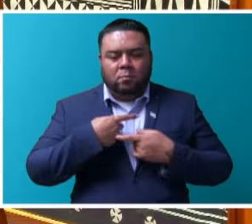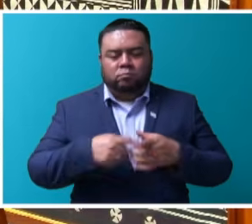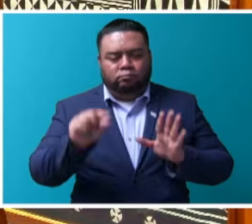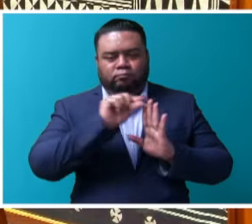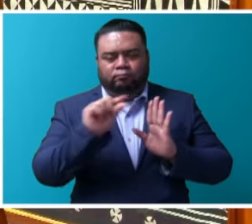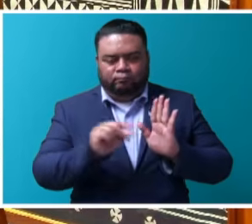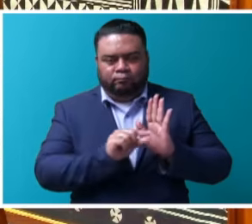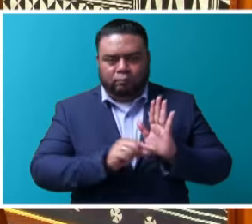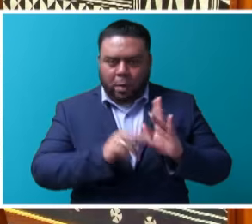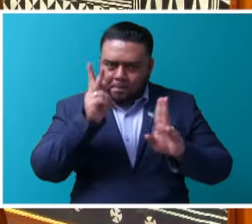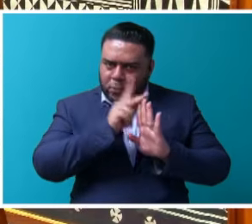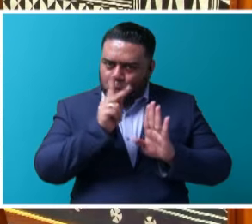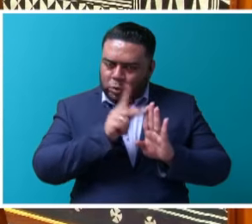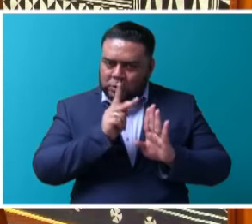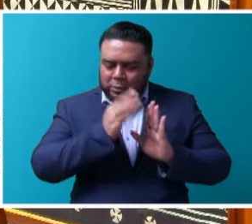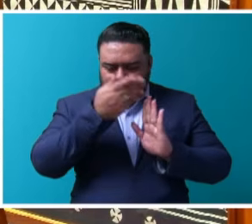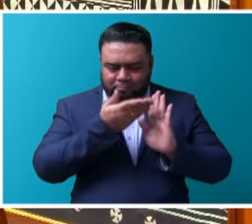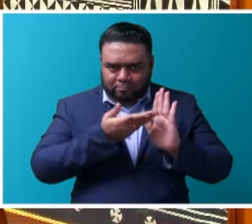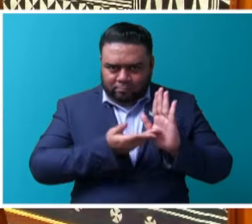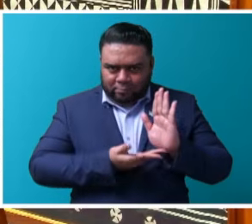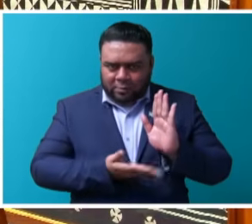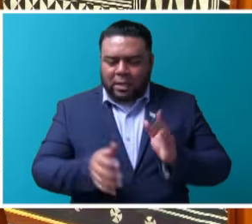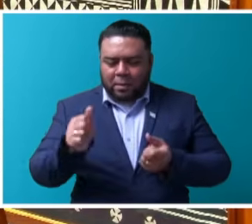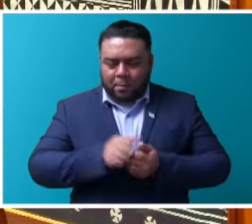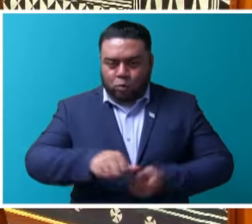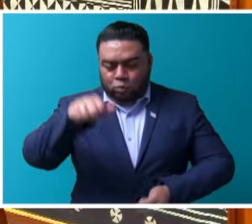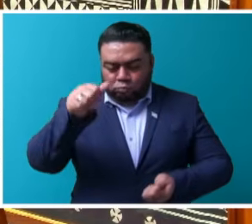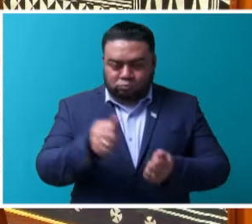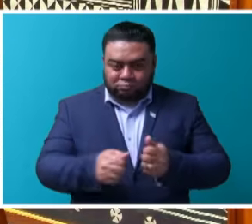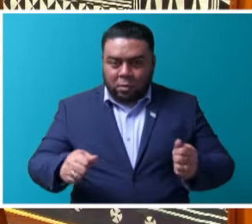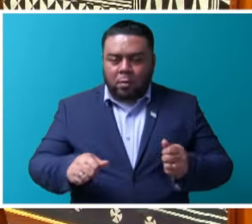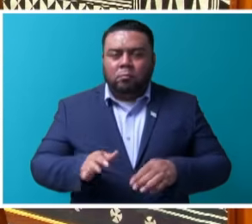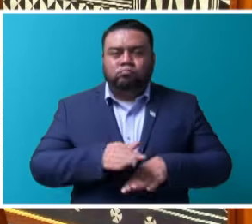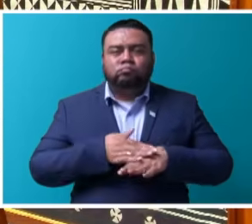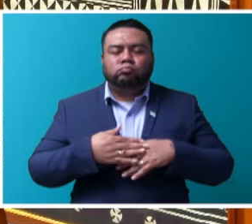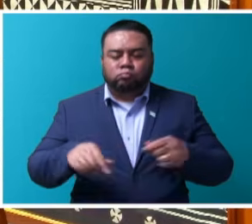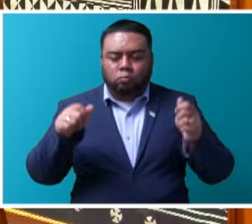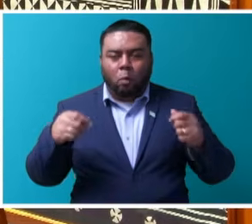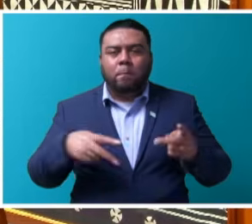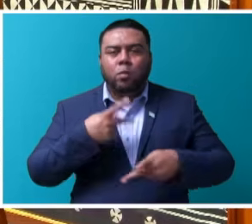a set of priorities, and a blueprint for the progress of our nation.